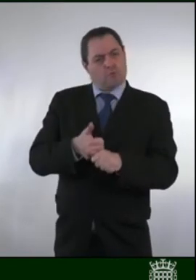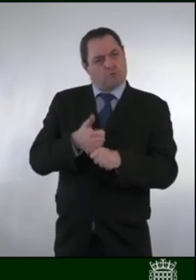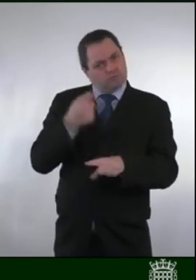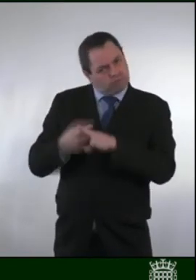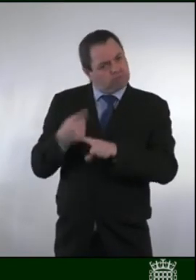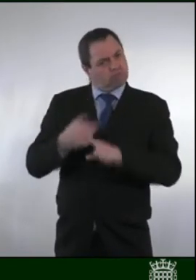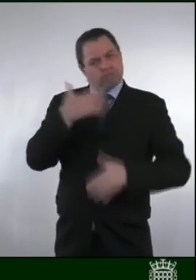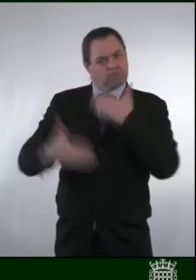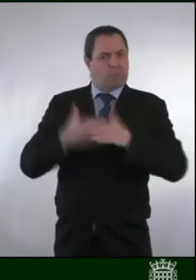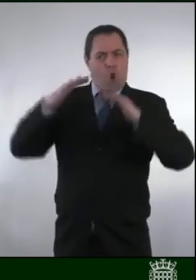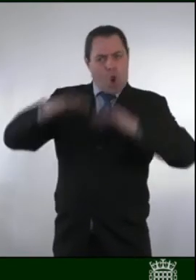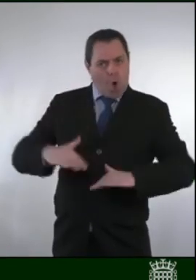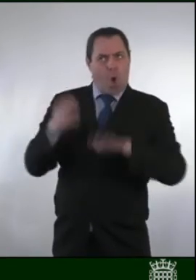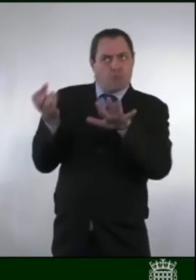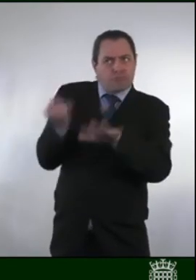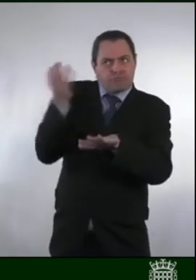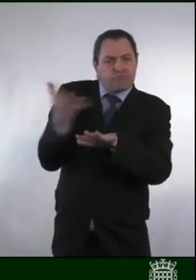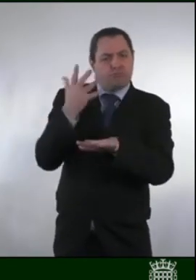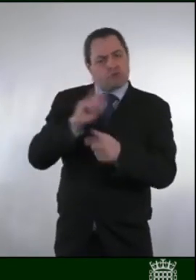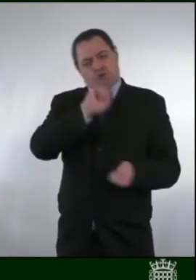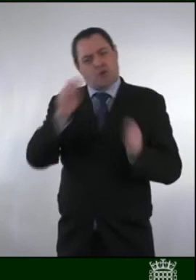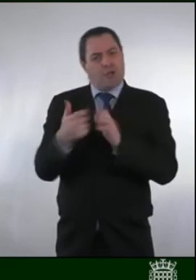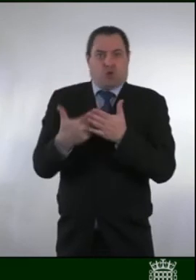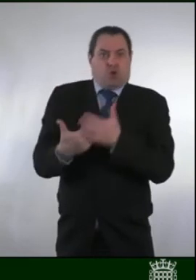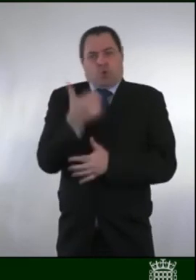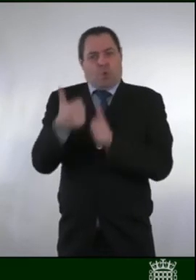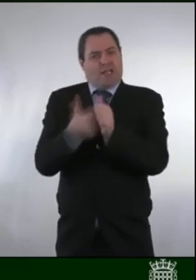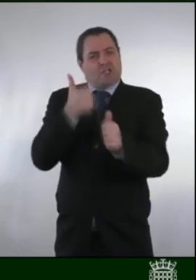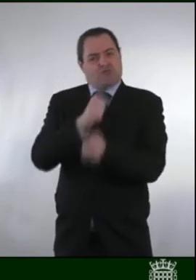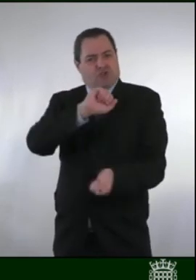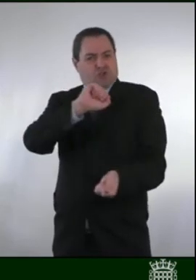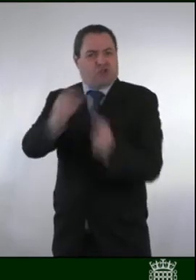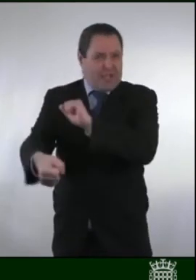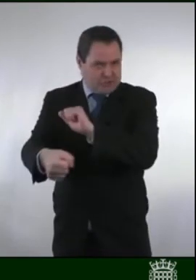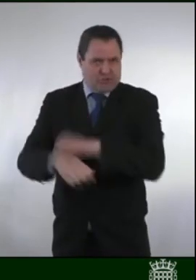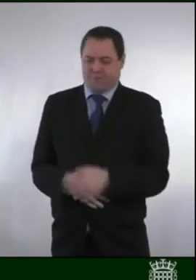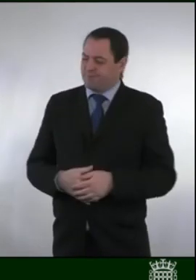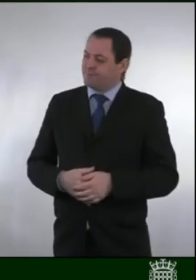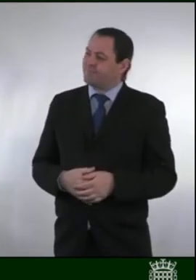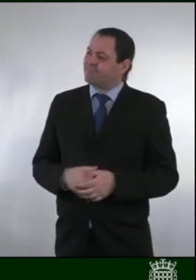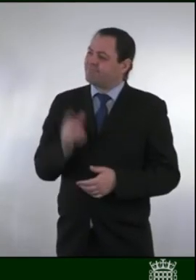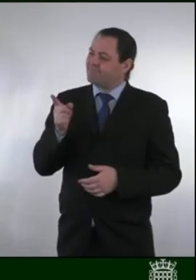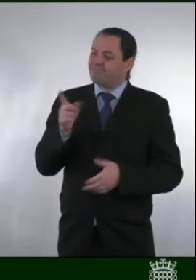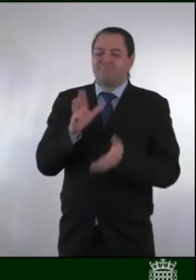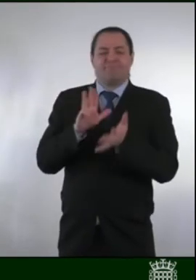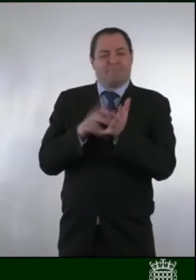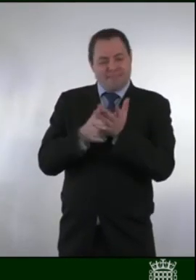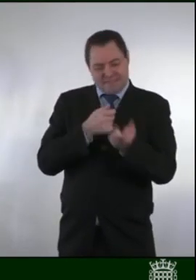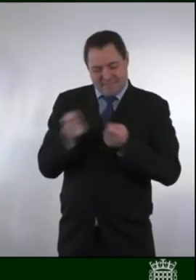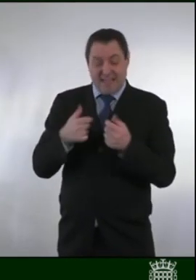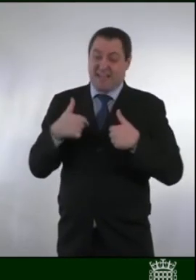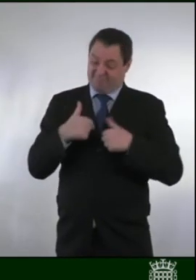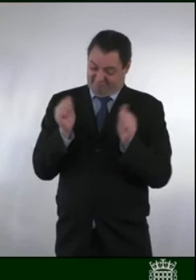ambitious low-carbon industrial revolution? Minister. Mr. Speaker, I do indeed,